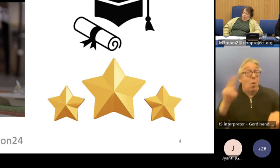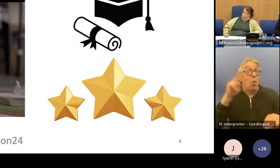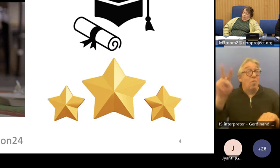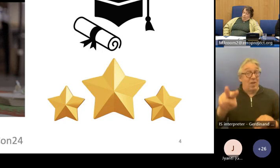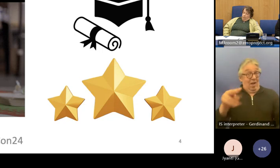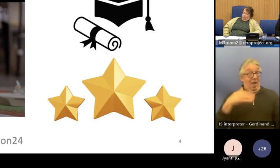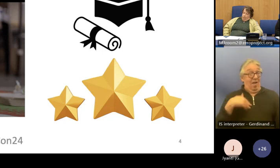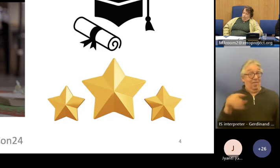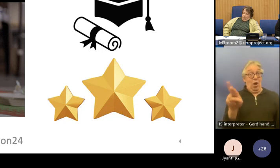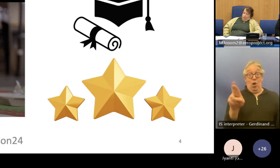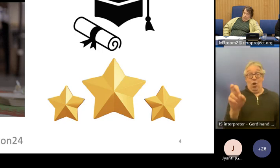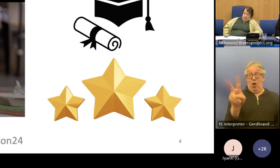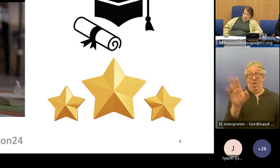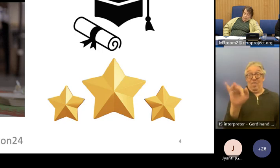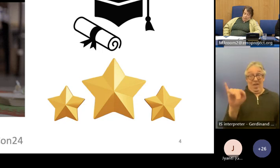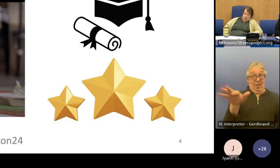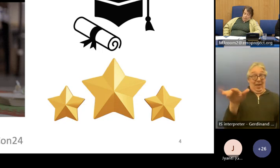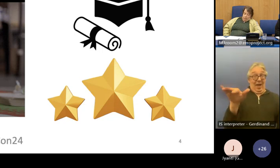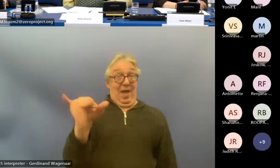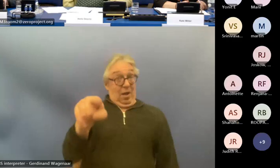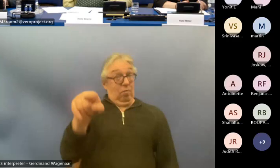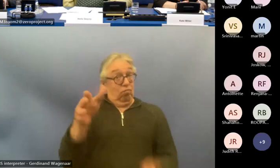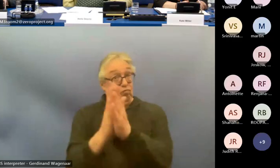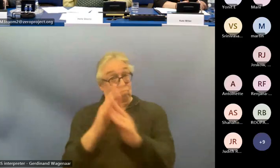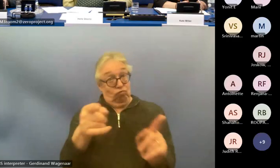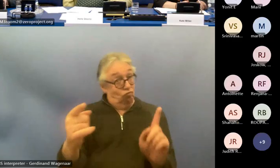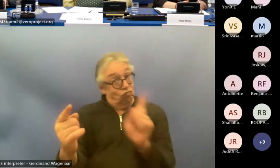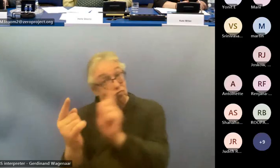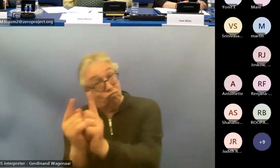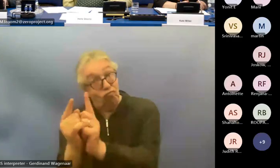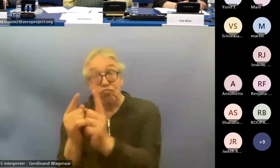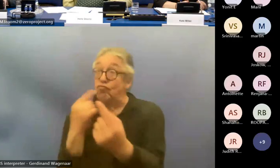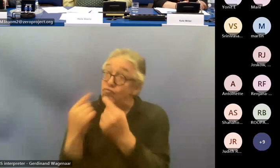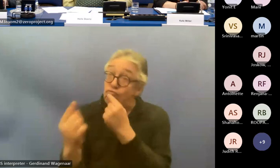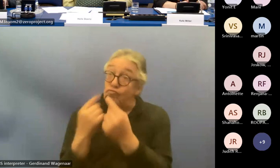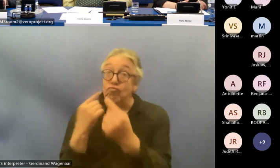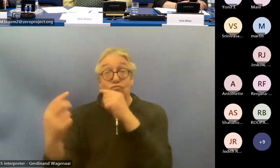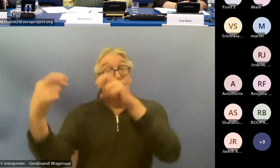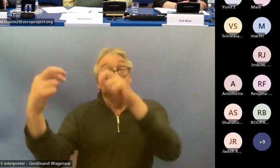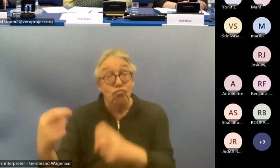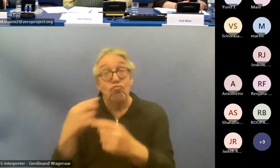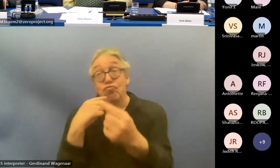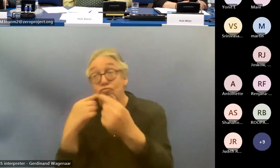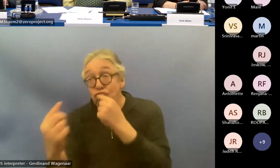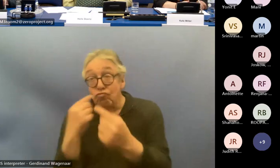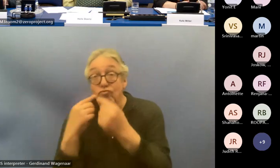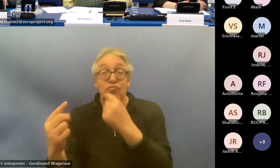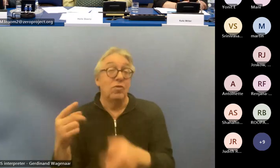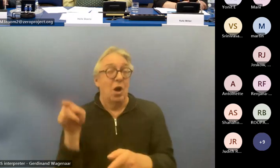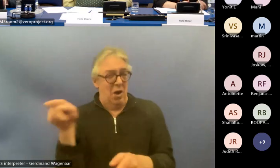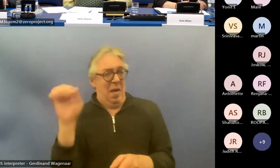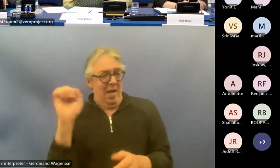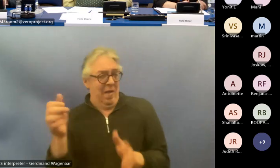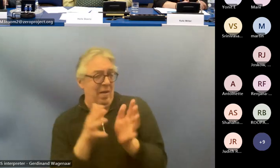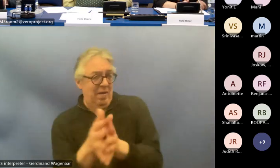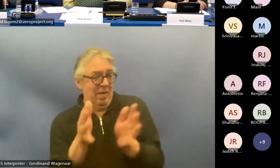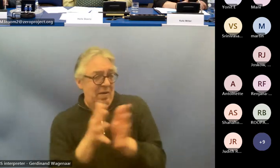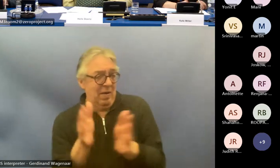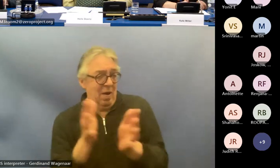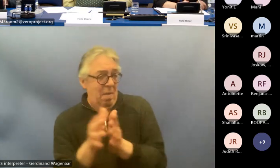hoping you all will find the time to share, speak, understand our program, and also link to see how we